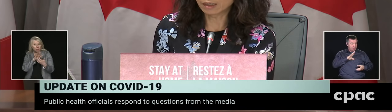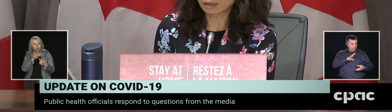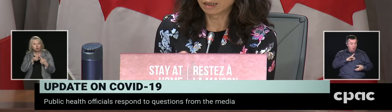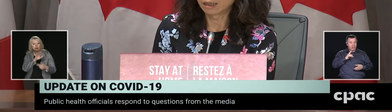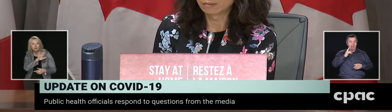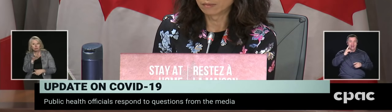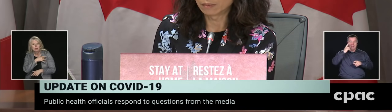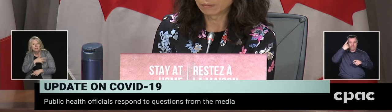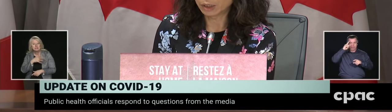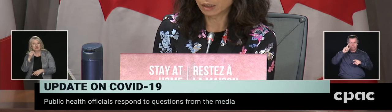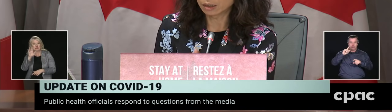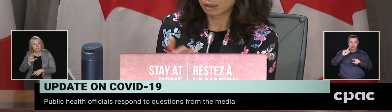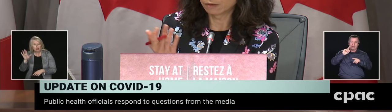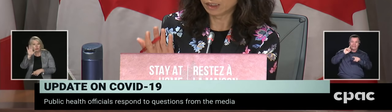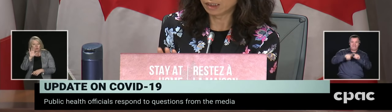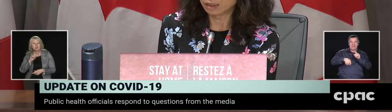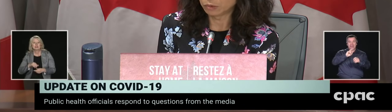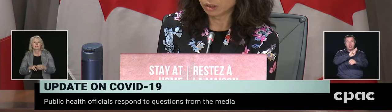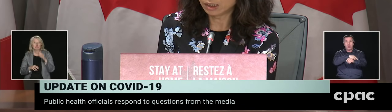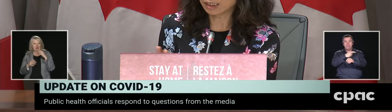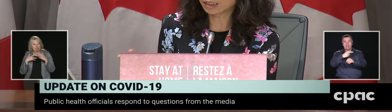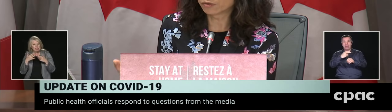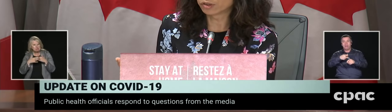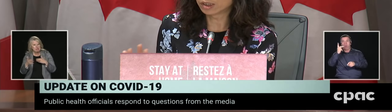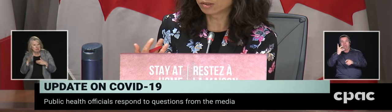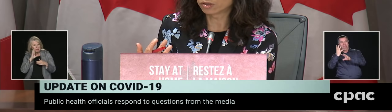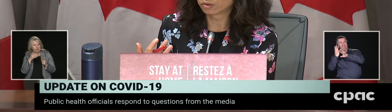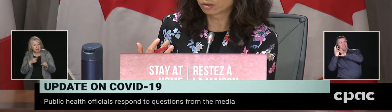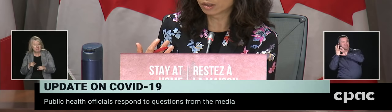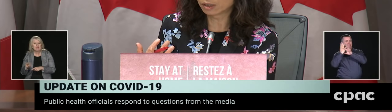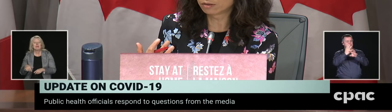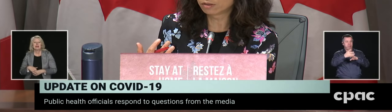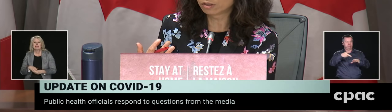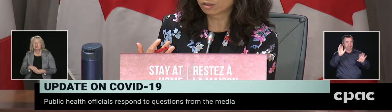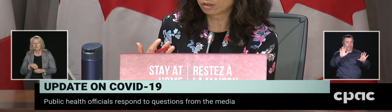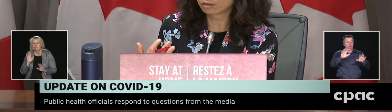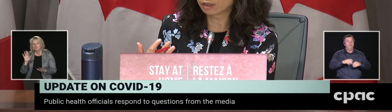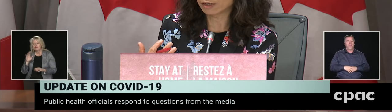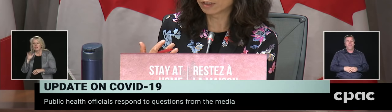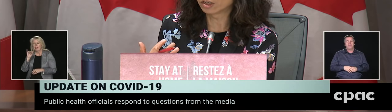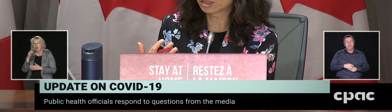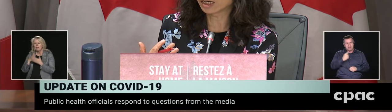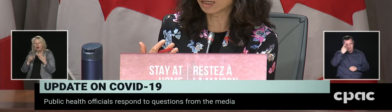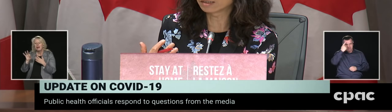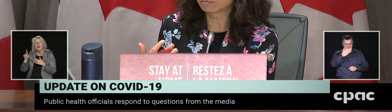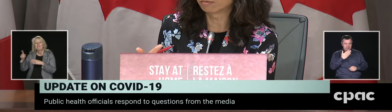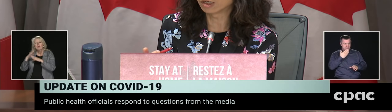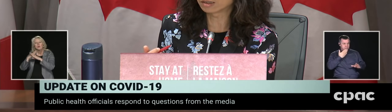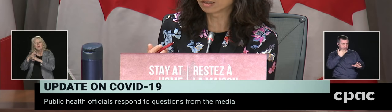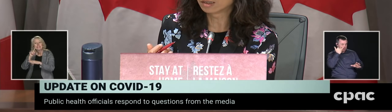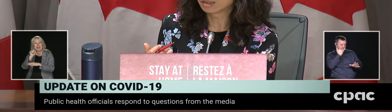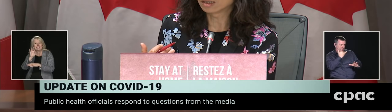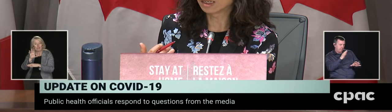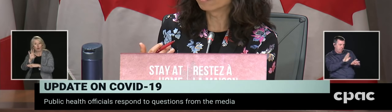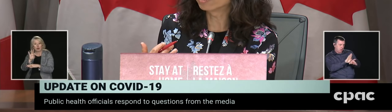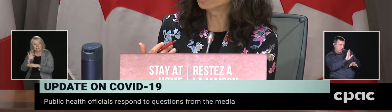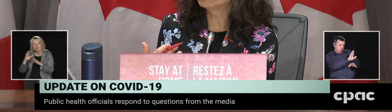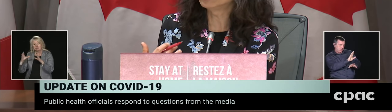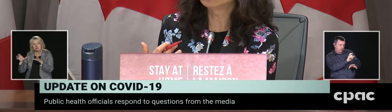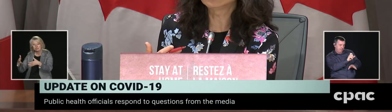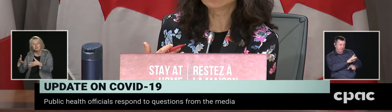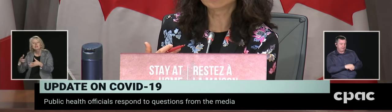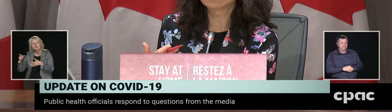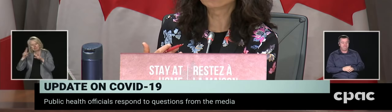I think part of the immunity task force is also to have a look at what the level